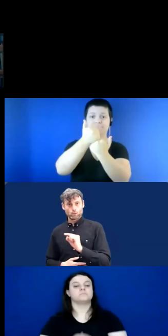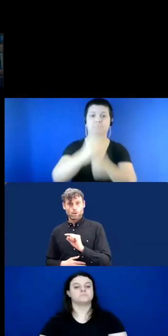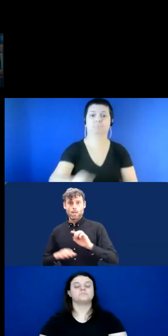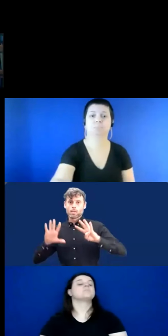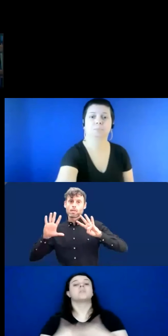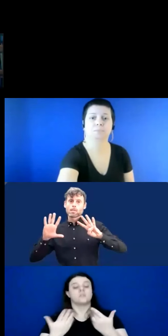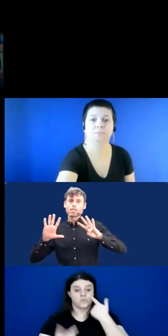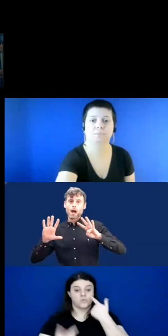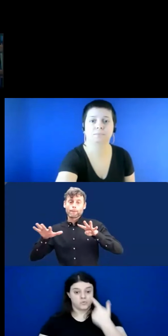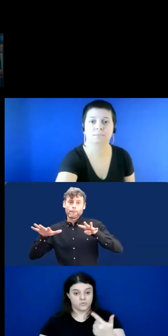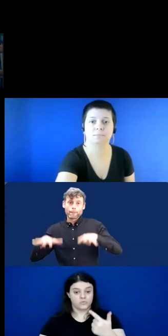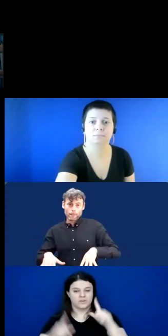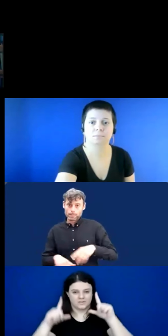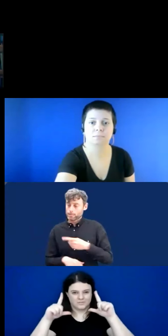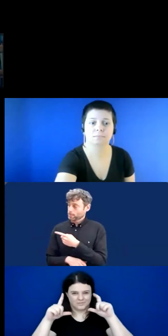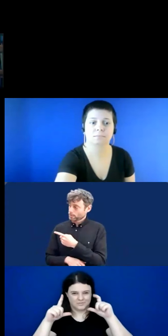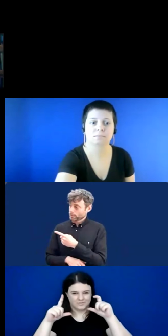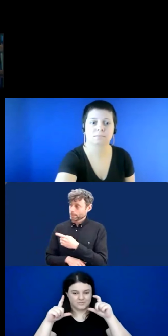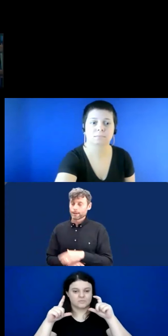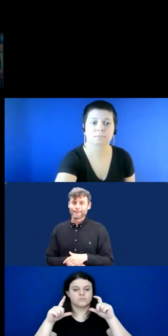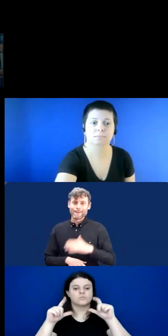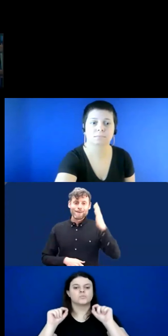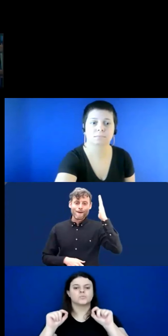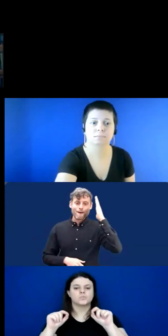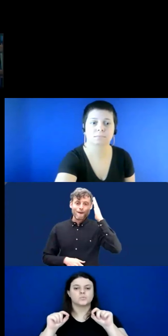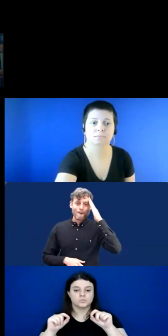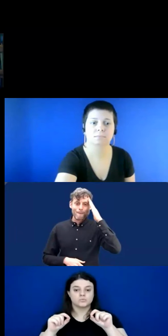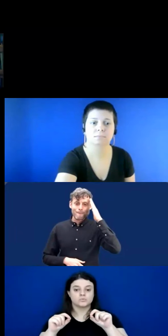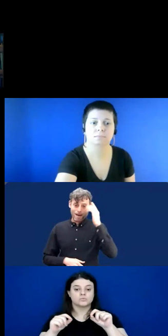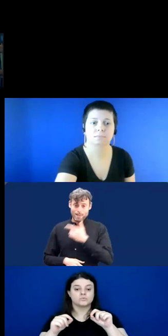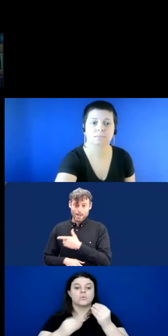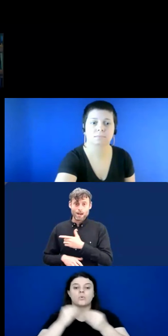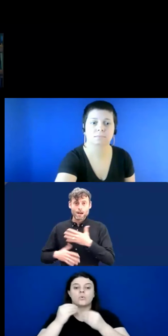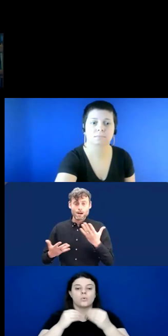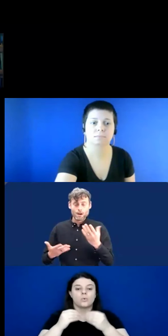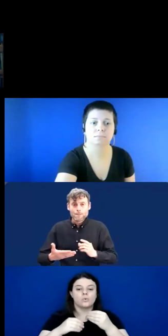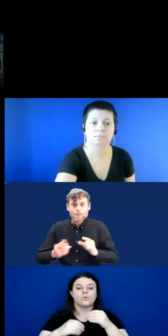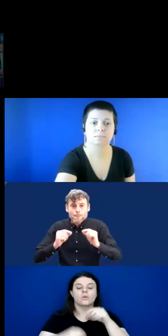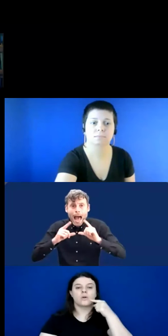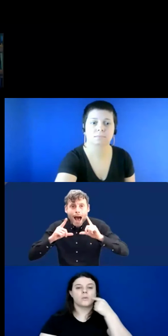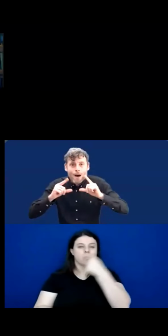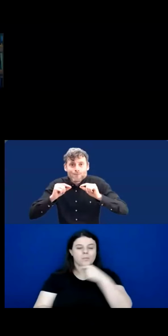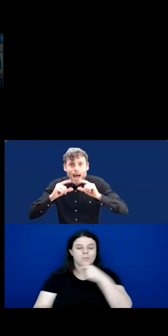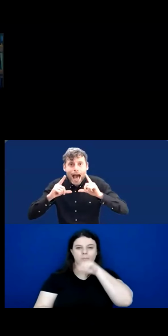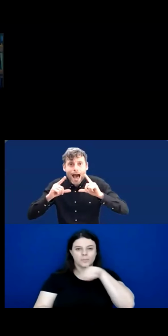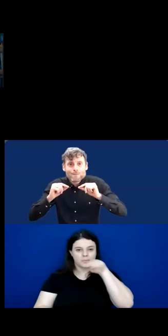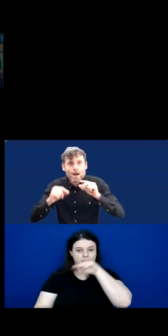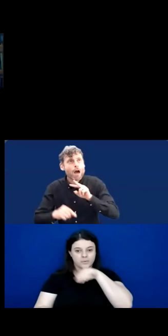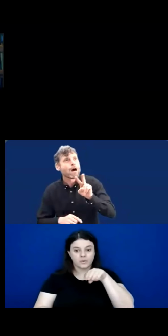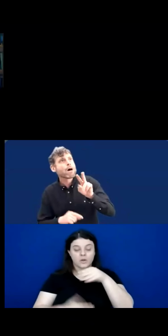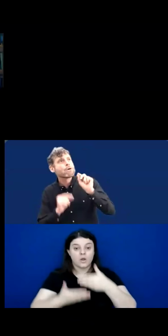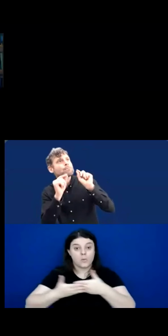on the picture, where the mother makes clear movements with her mouth and the baby is observing.